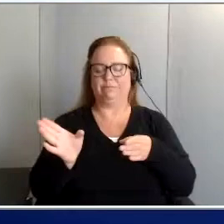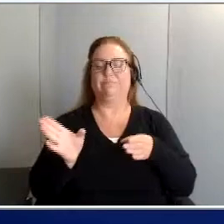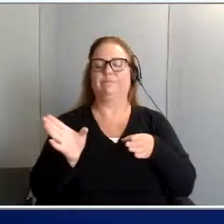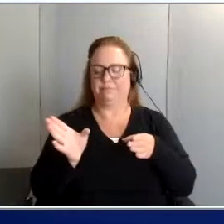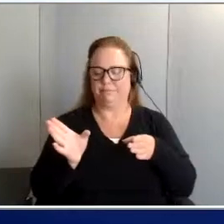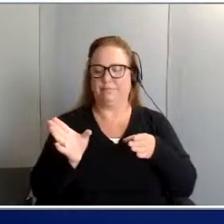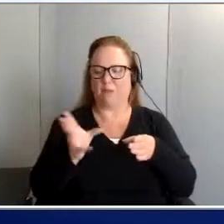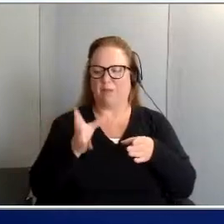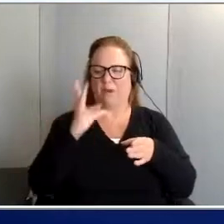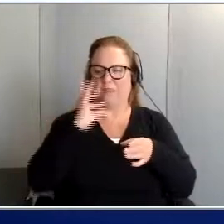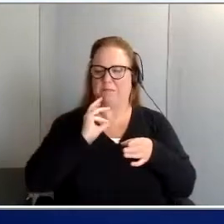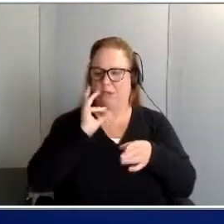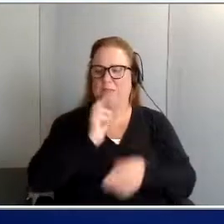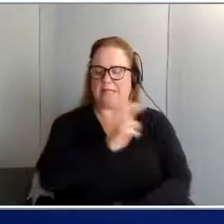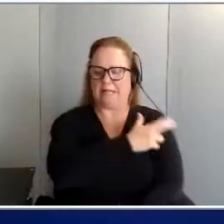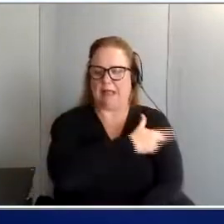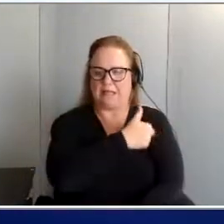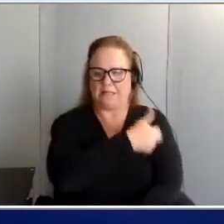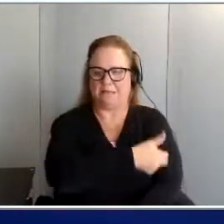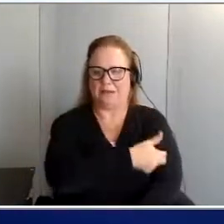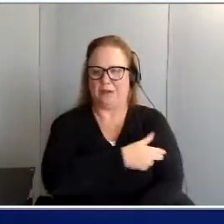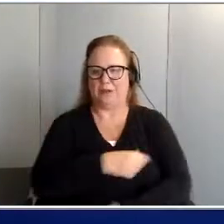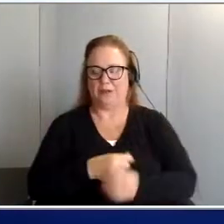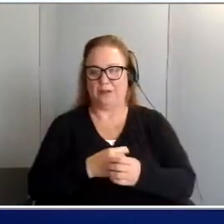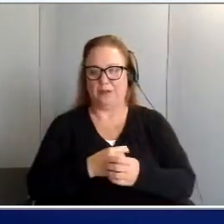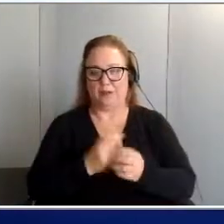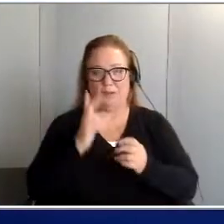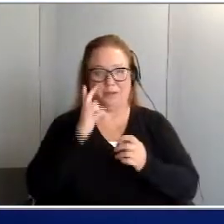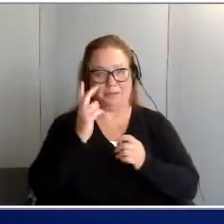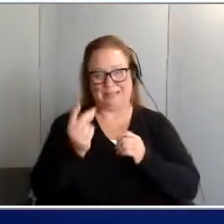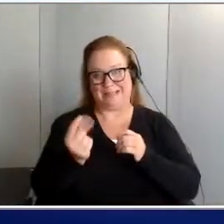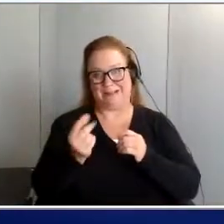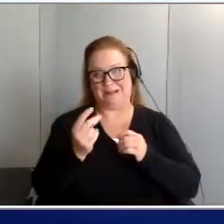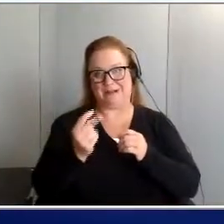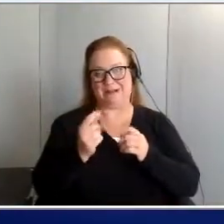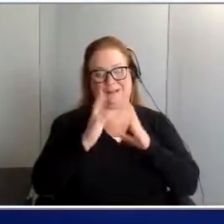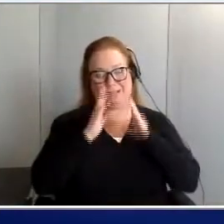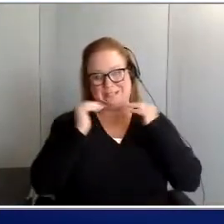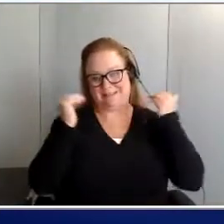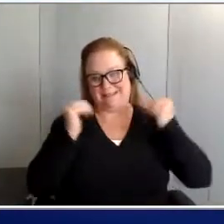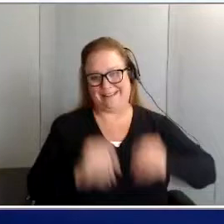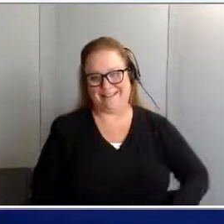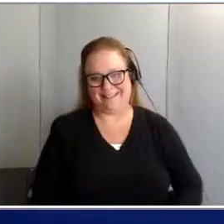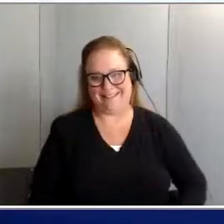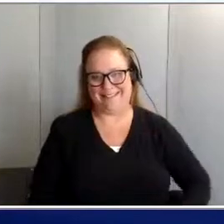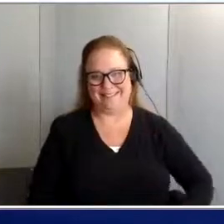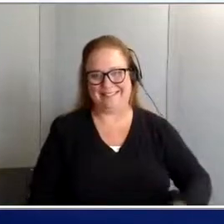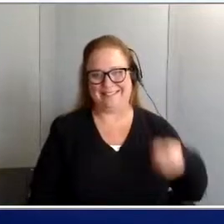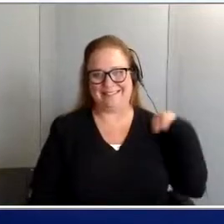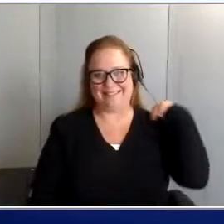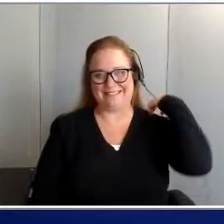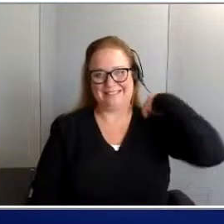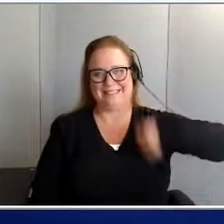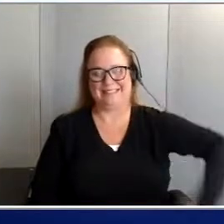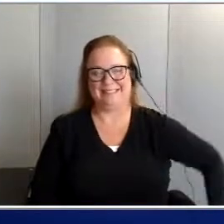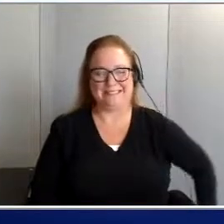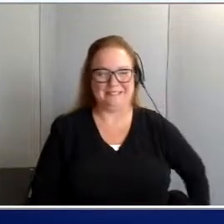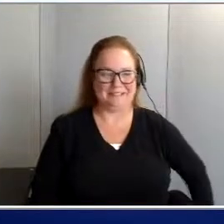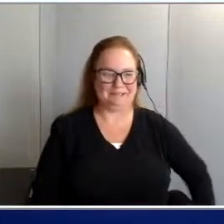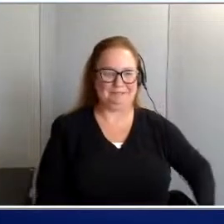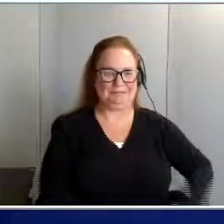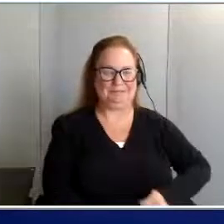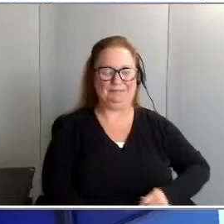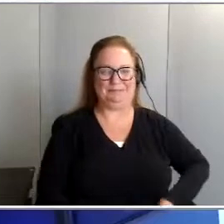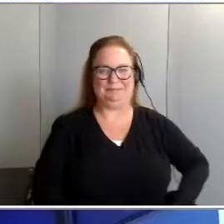through. And, when you see a dog, you just smile. You do. It's hard to, like I said, it's that all natural